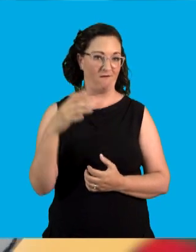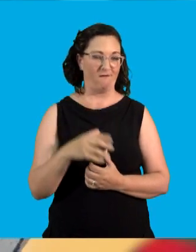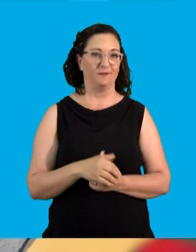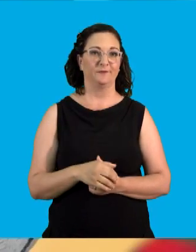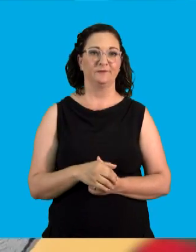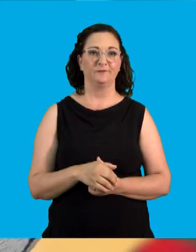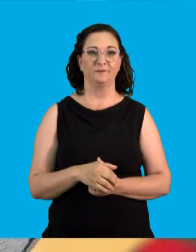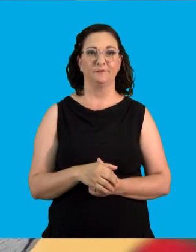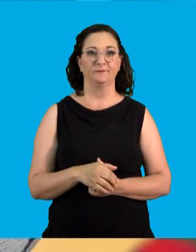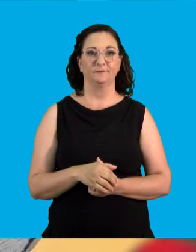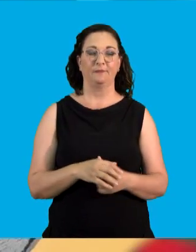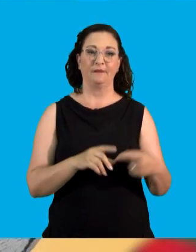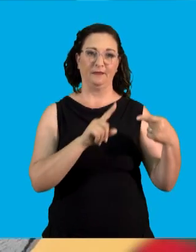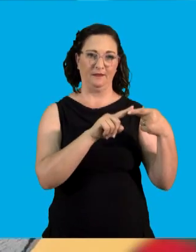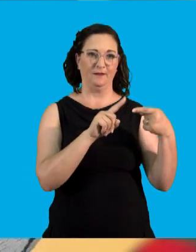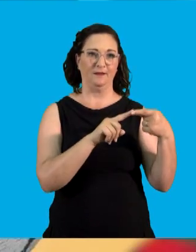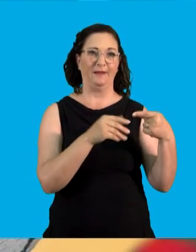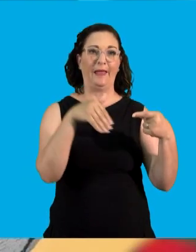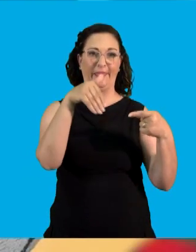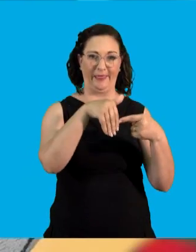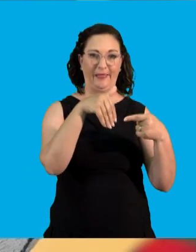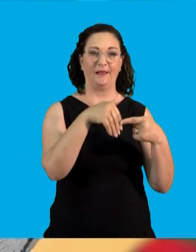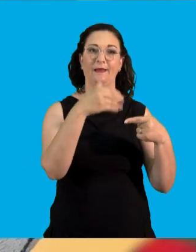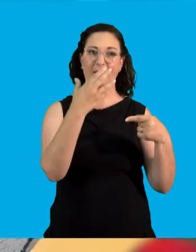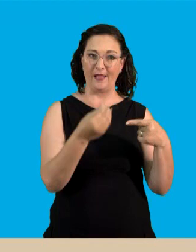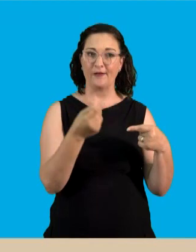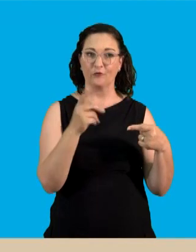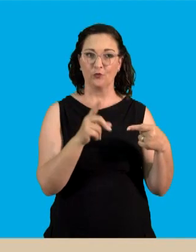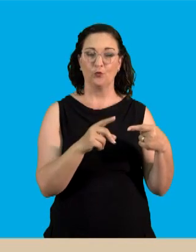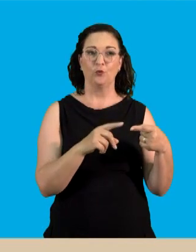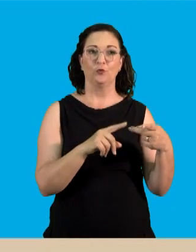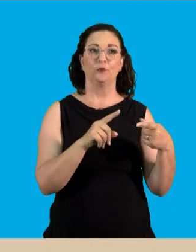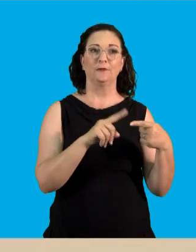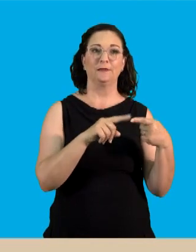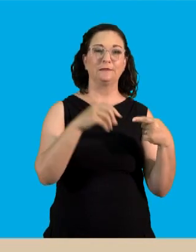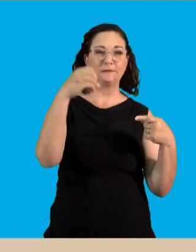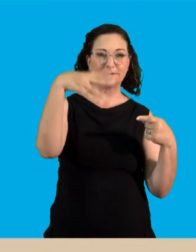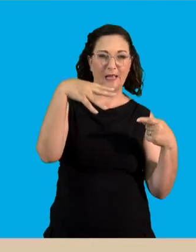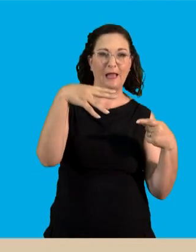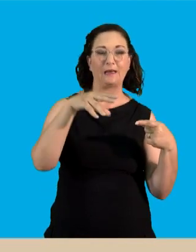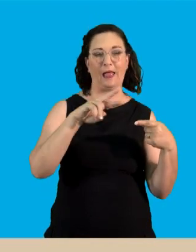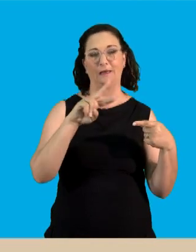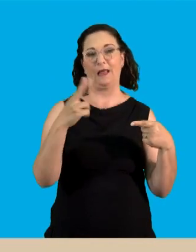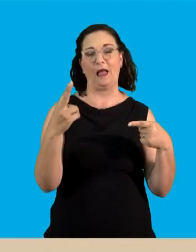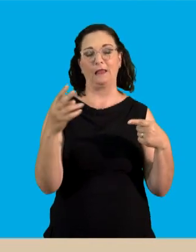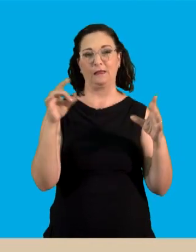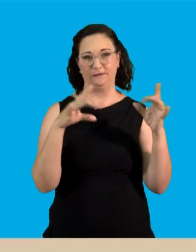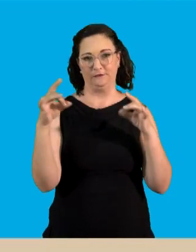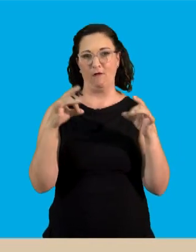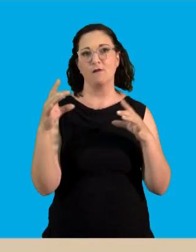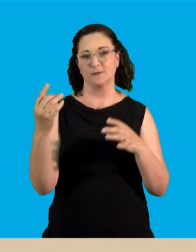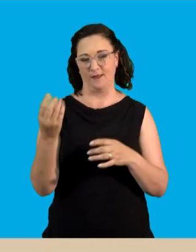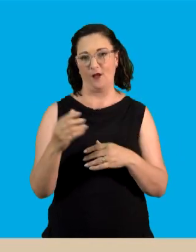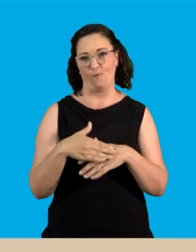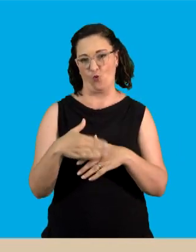So I'm going to say that the first objects that we find there, I'm going to say the sun and other stars, okay?